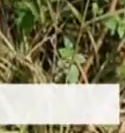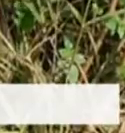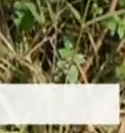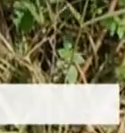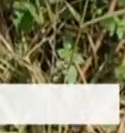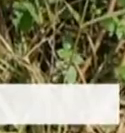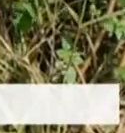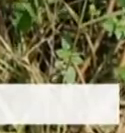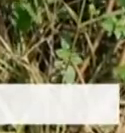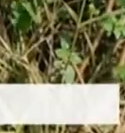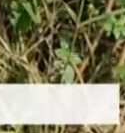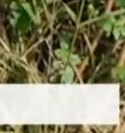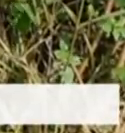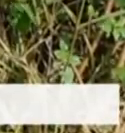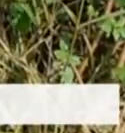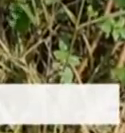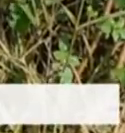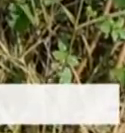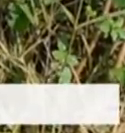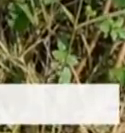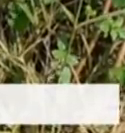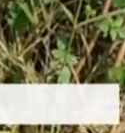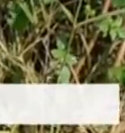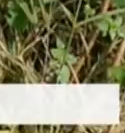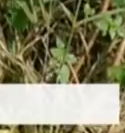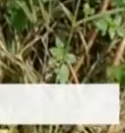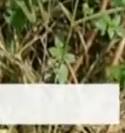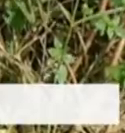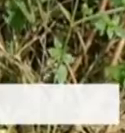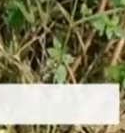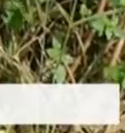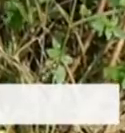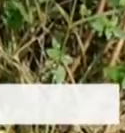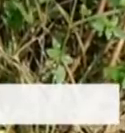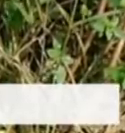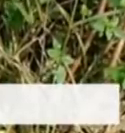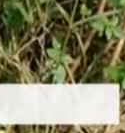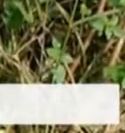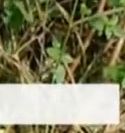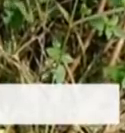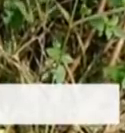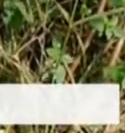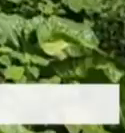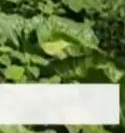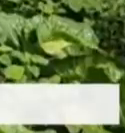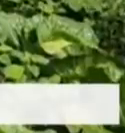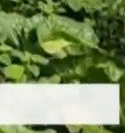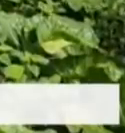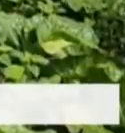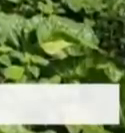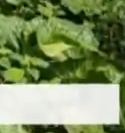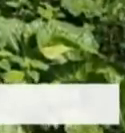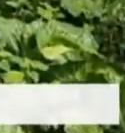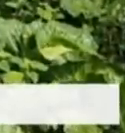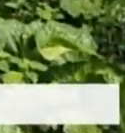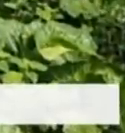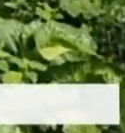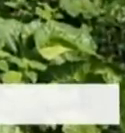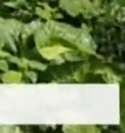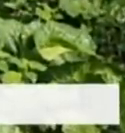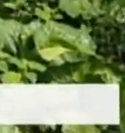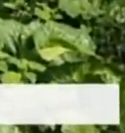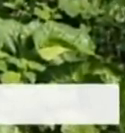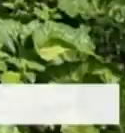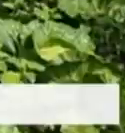towards diets which are healthier and more nature positive, economically equitable and socially just. The United Nations Food